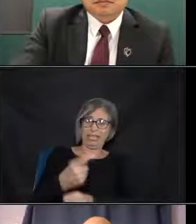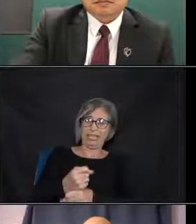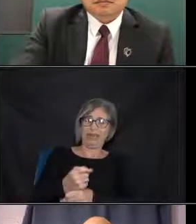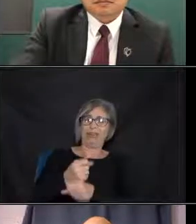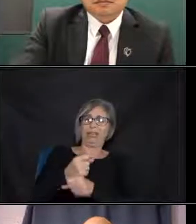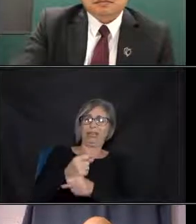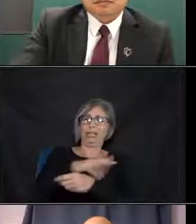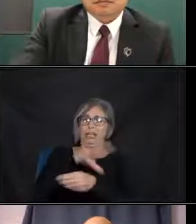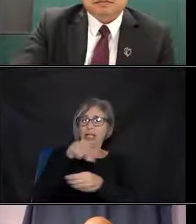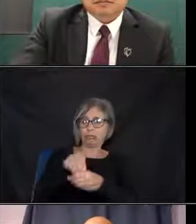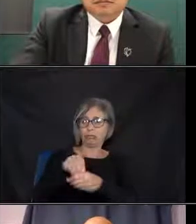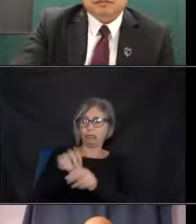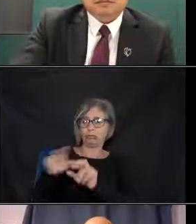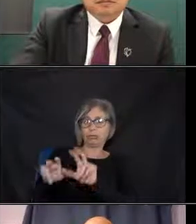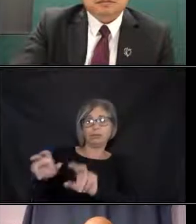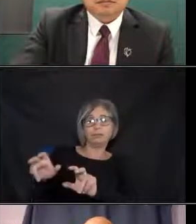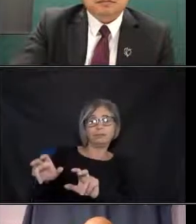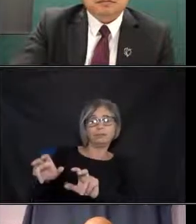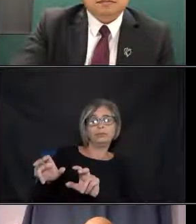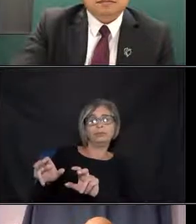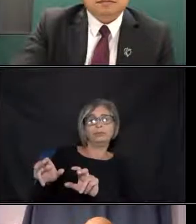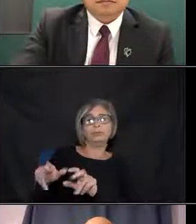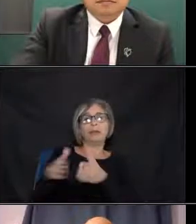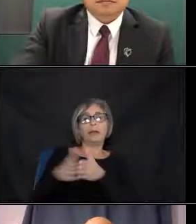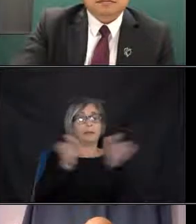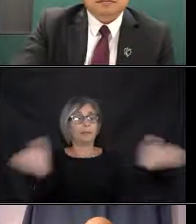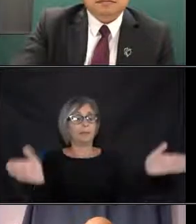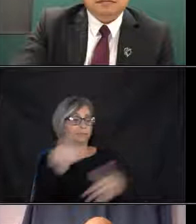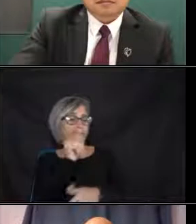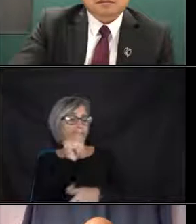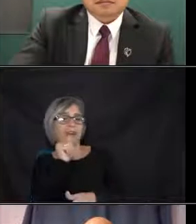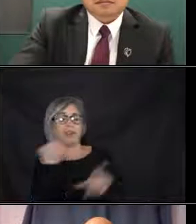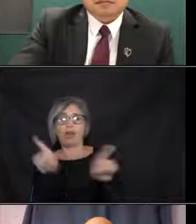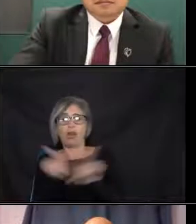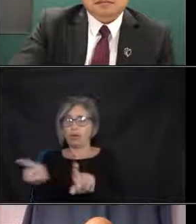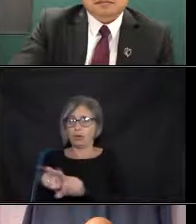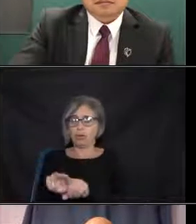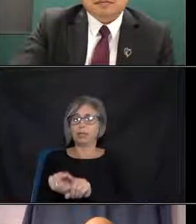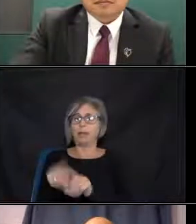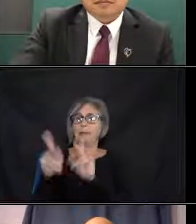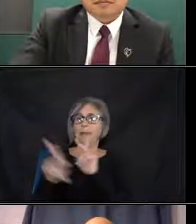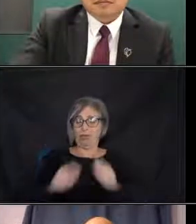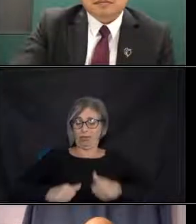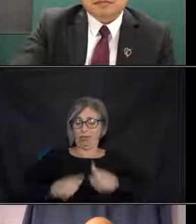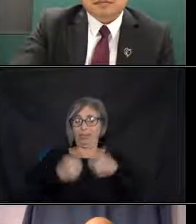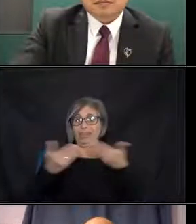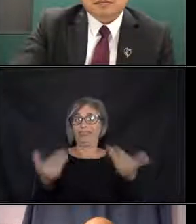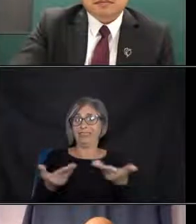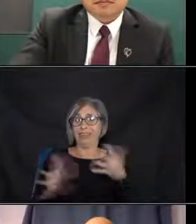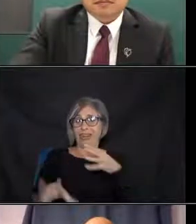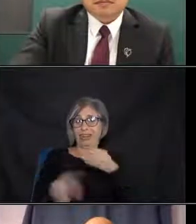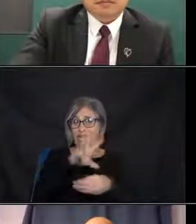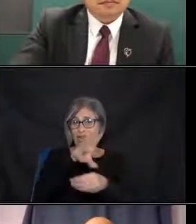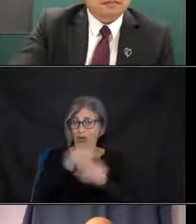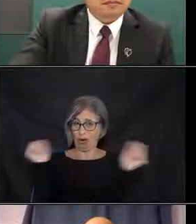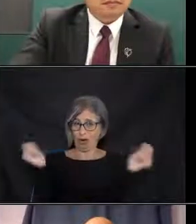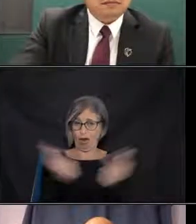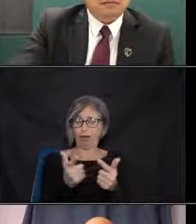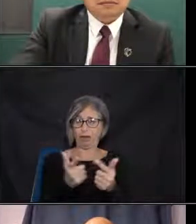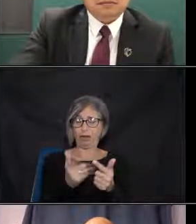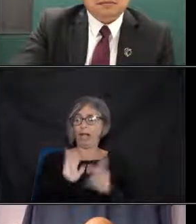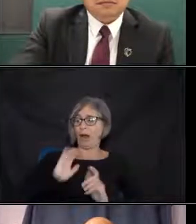both investments by public and private sectors and private residents. So this would be our